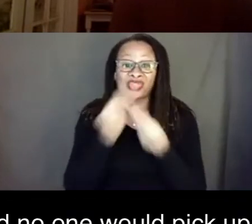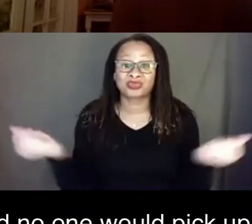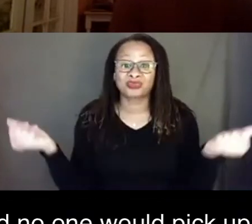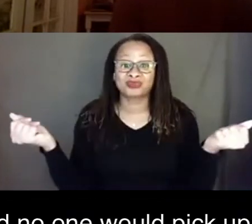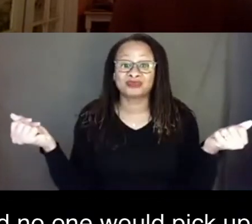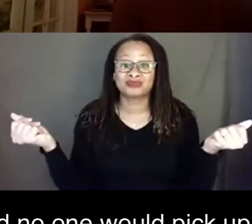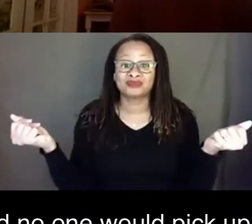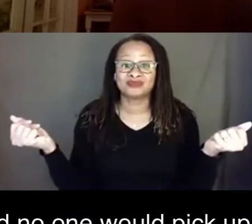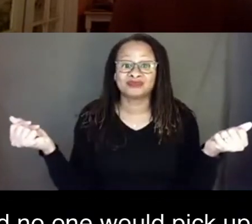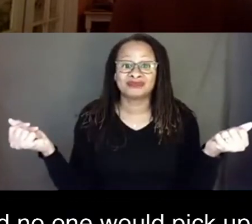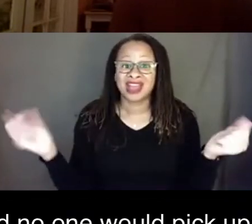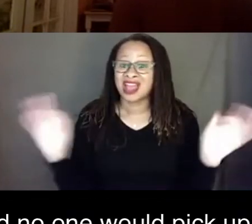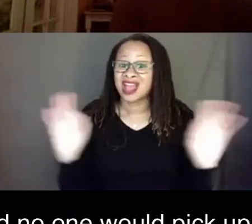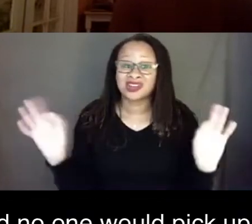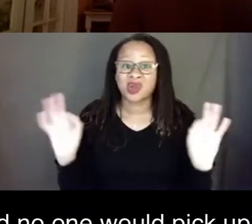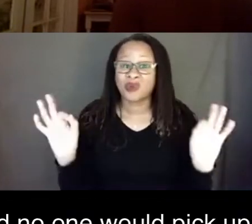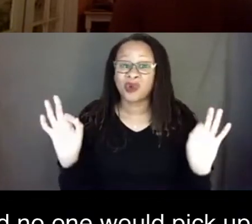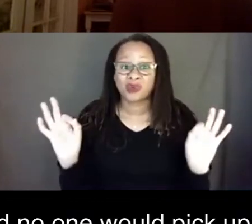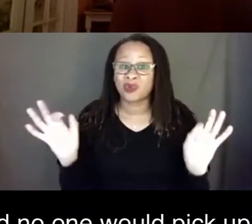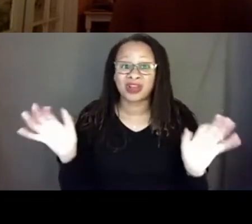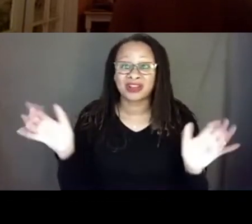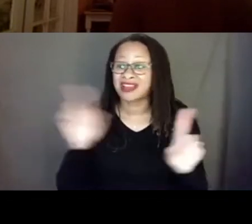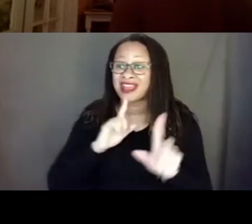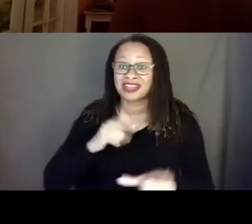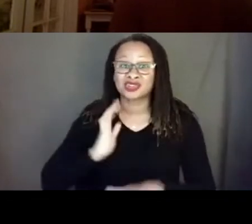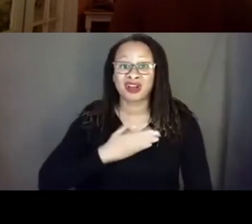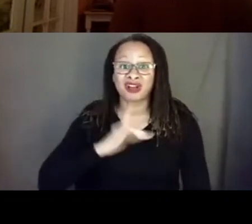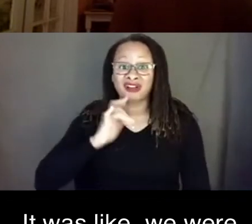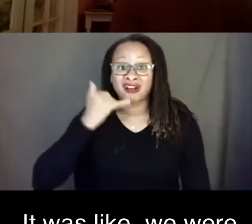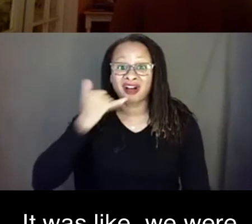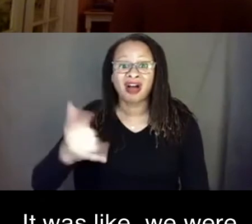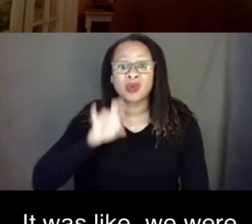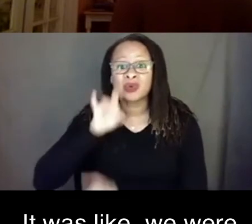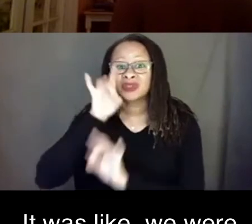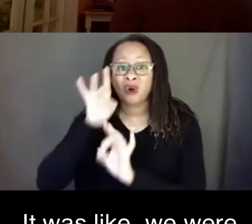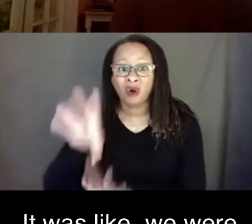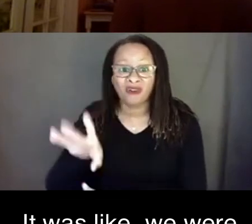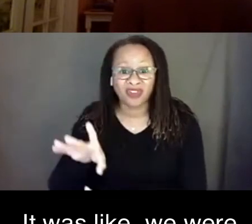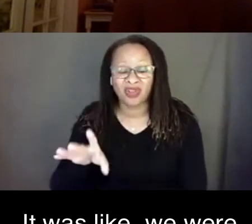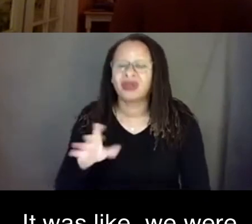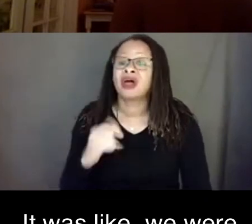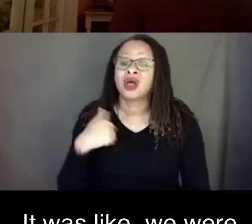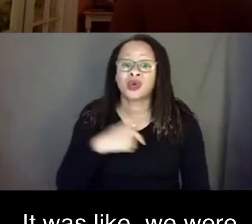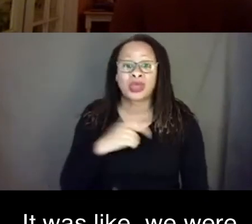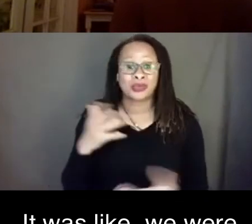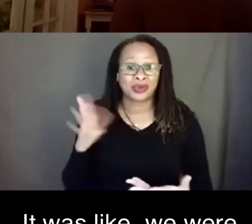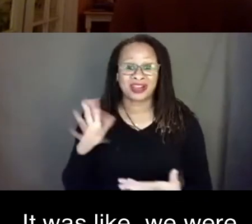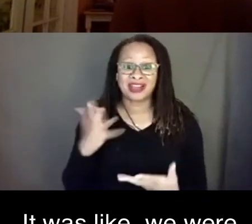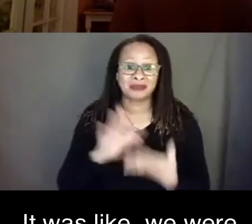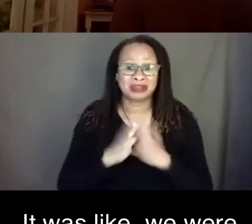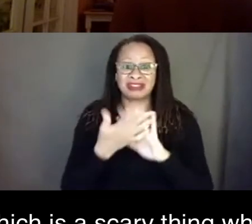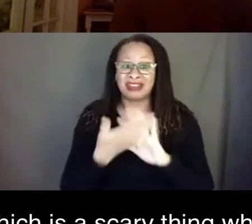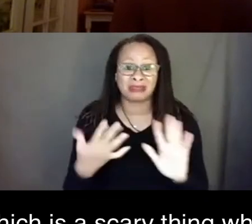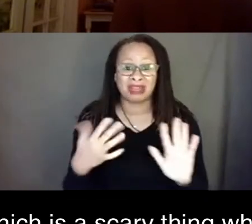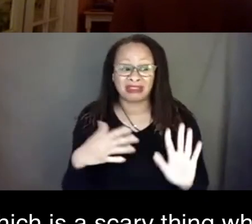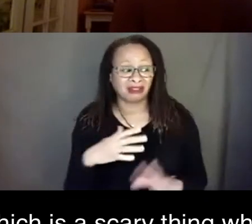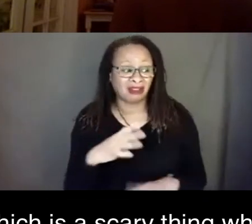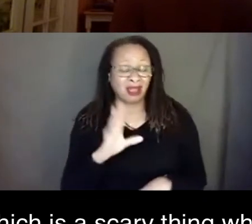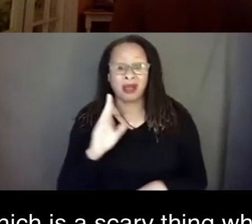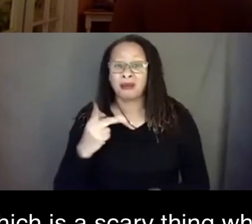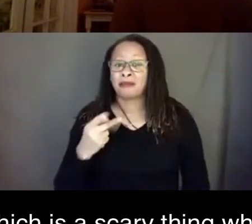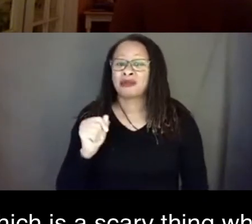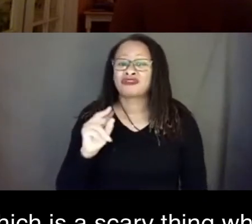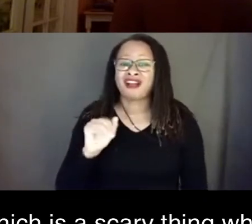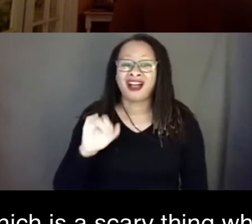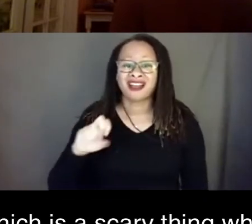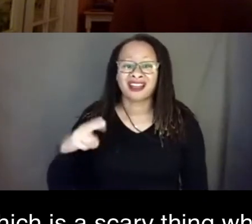And no one would pick up their phones. No one would talk. I mean, it was terrible. It was like we were kind of became pariahs, which is a scary